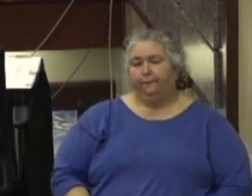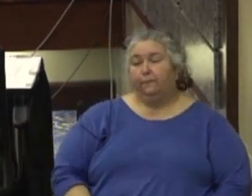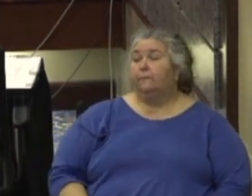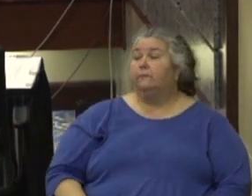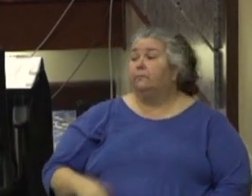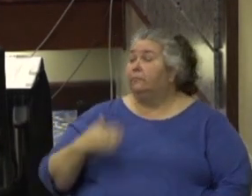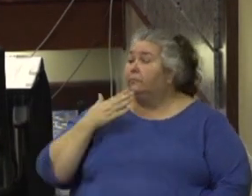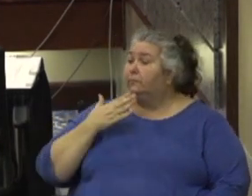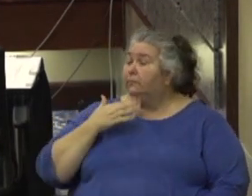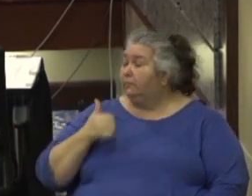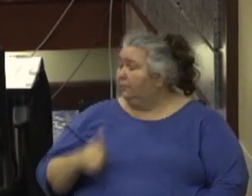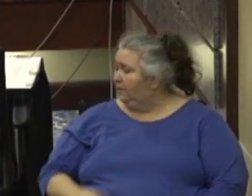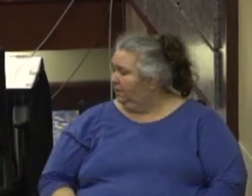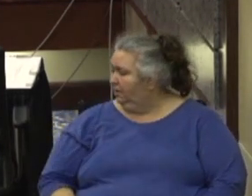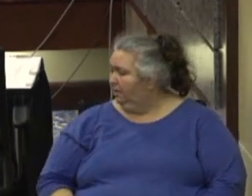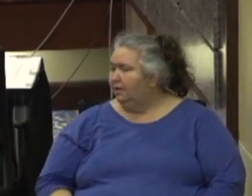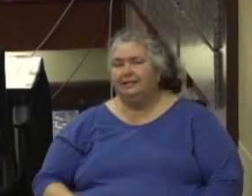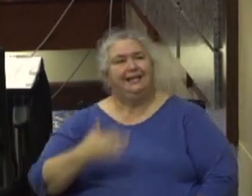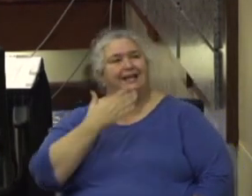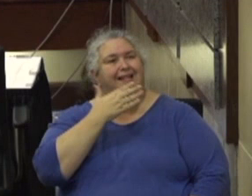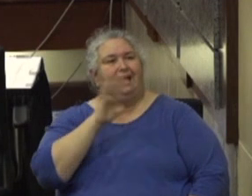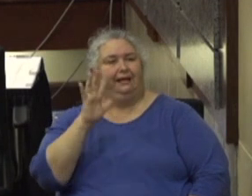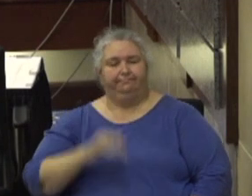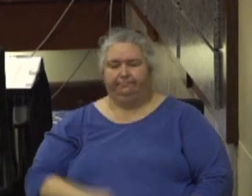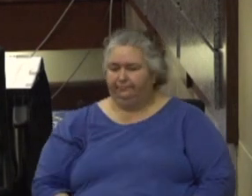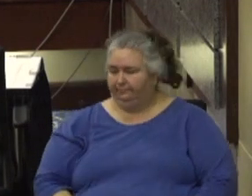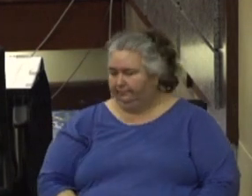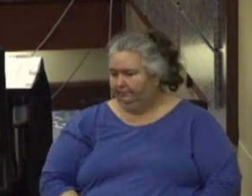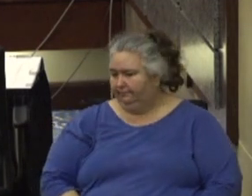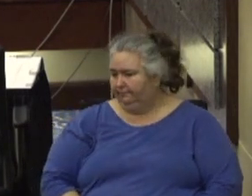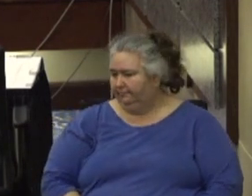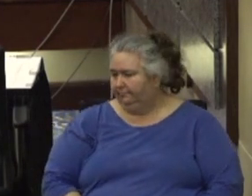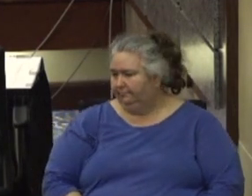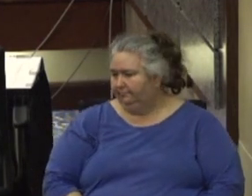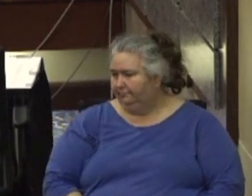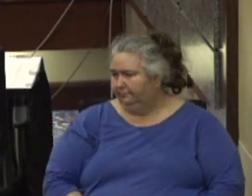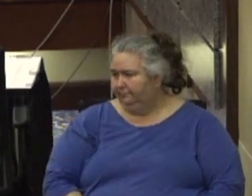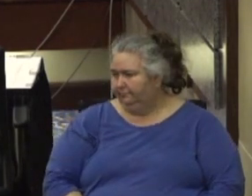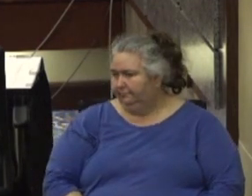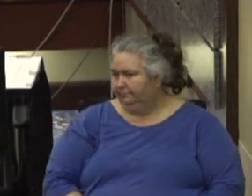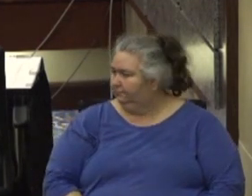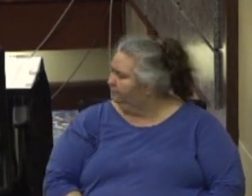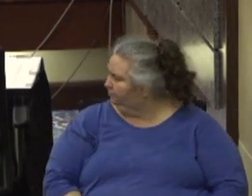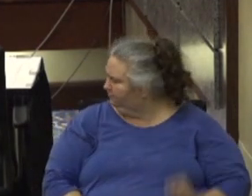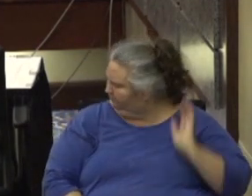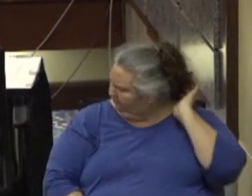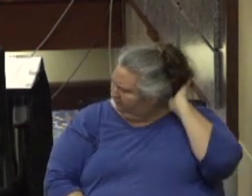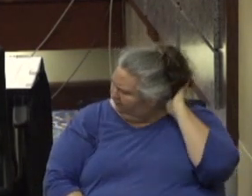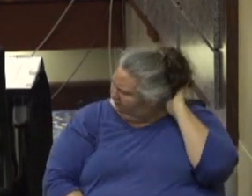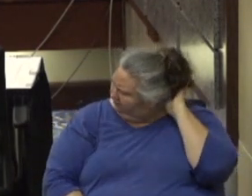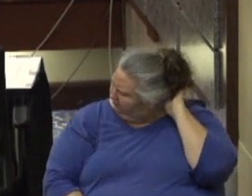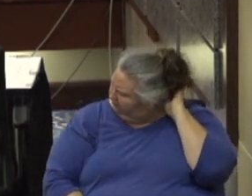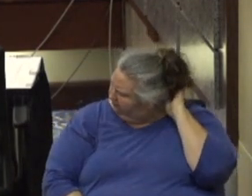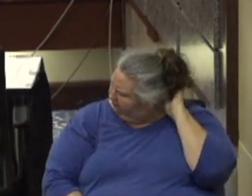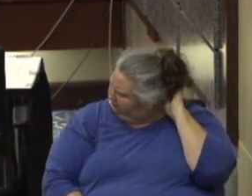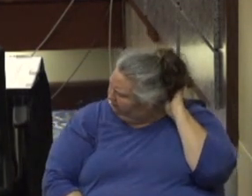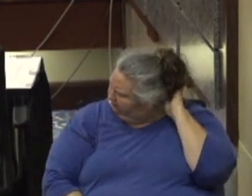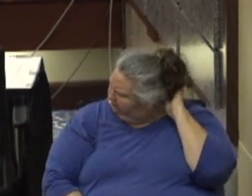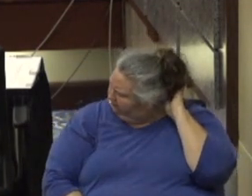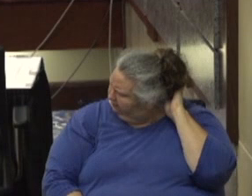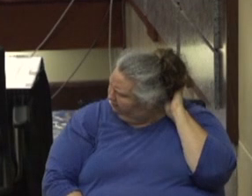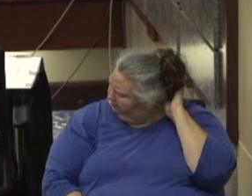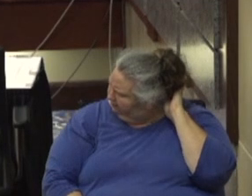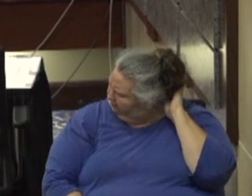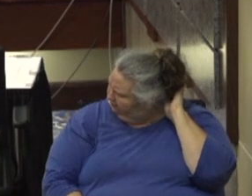you. All right. Thank you, guys. Thanks, Sarah. Okay, Dylan. Do we have time